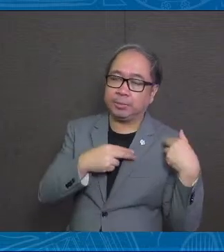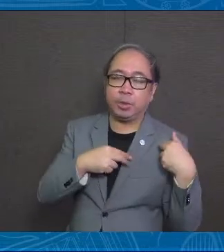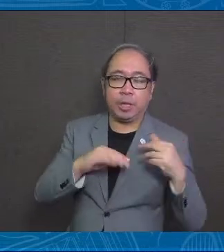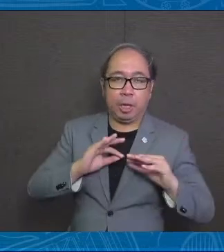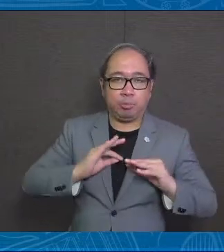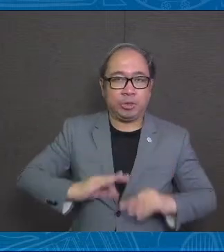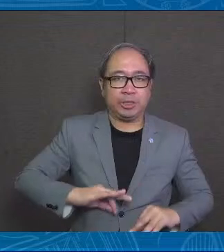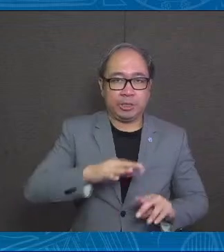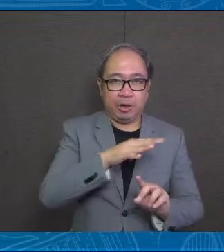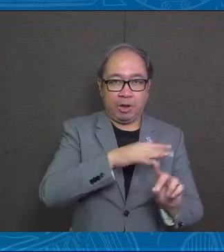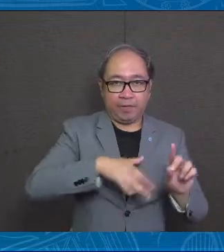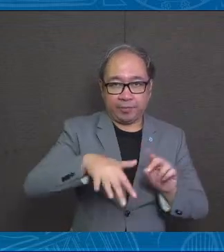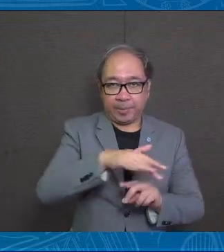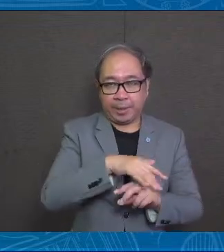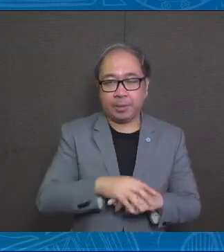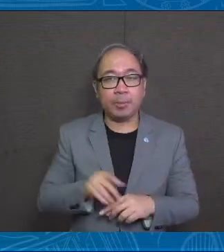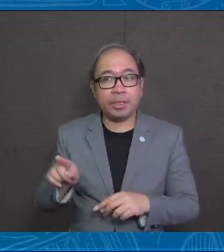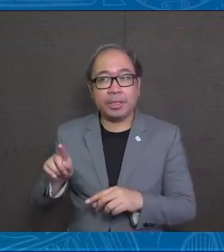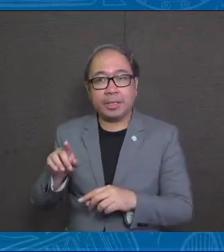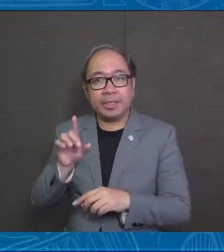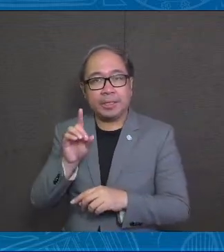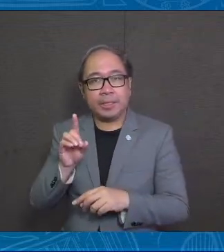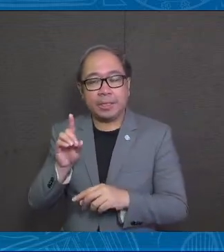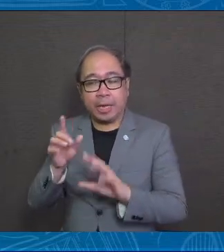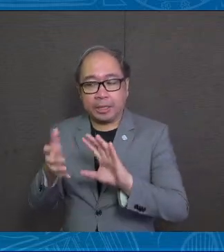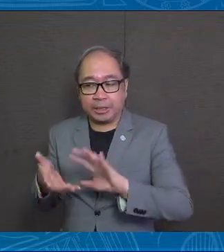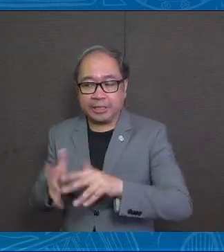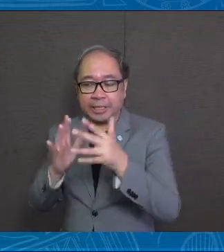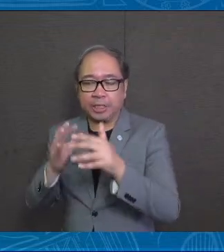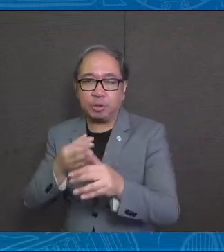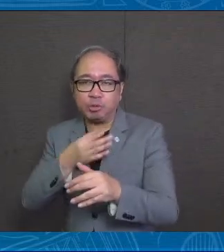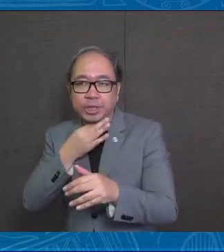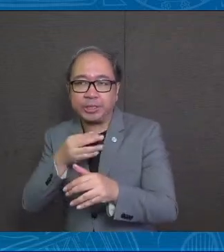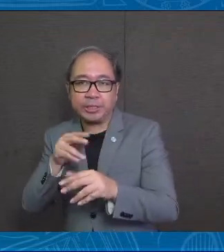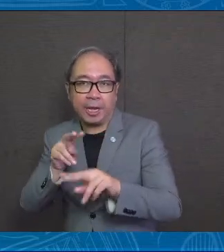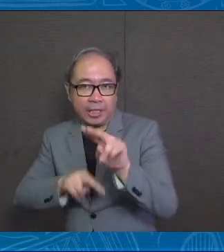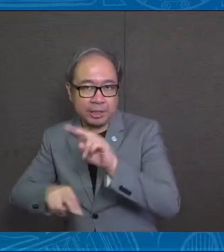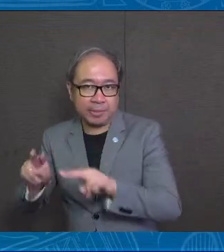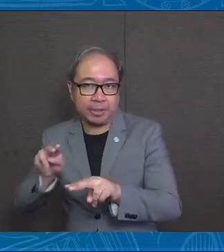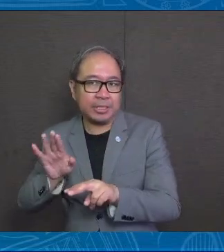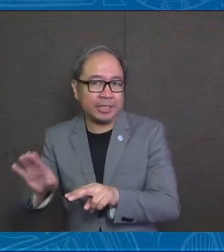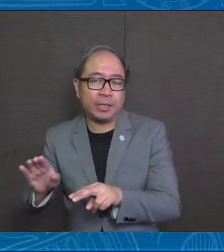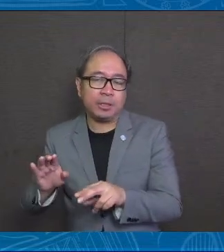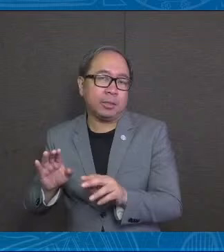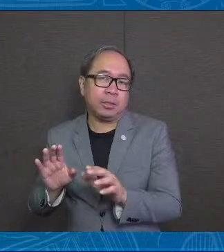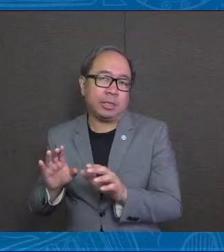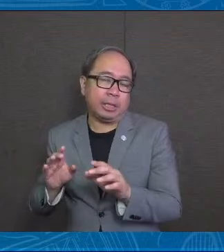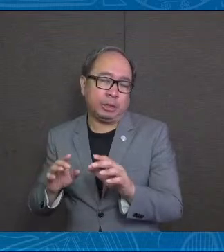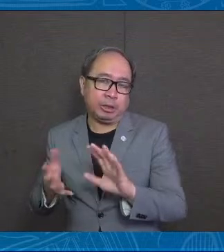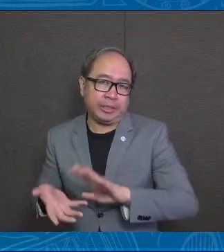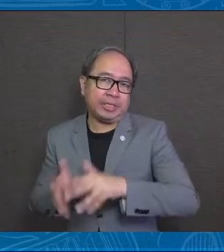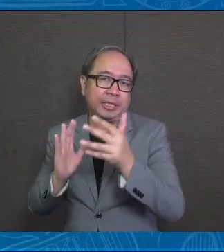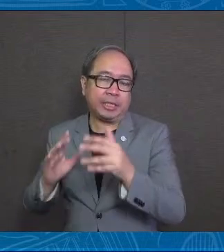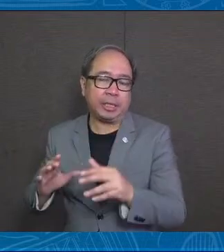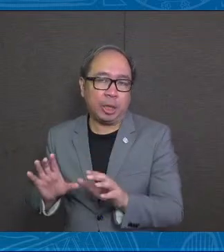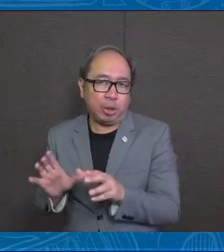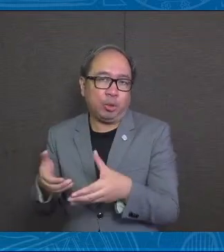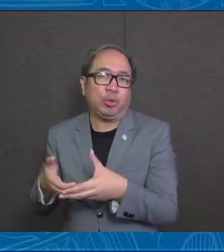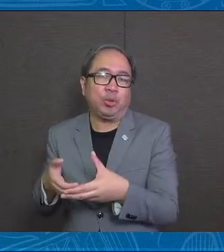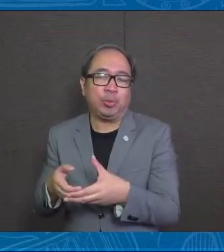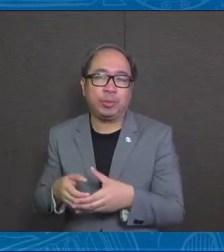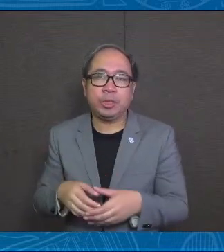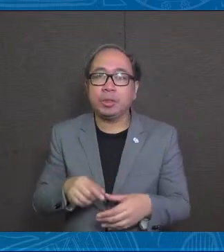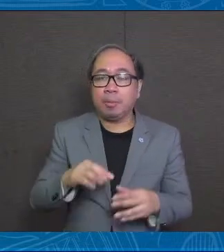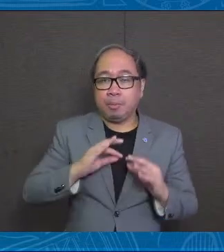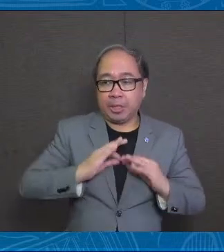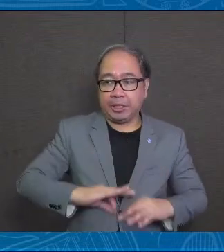for disaster risk assessment, it's the disaster risk authorities agencies. The Ministry of Finance really need to